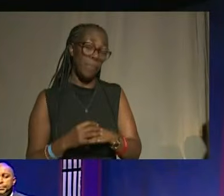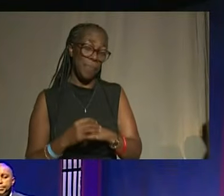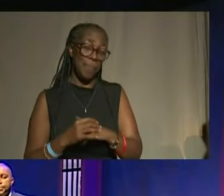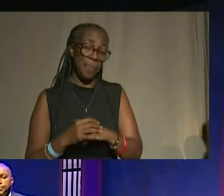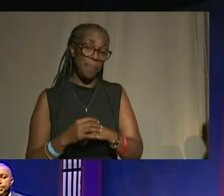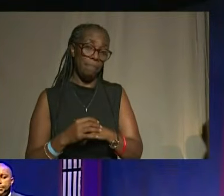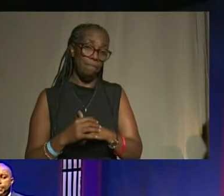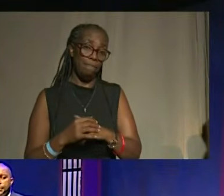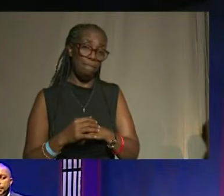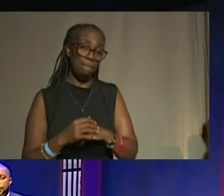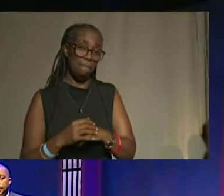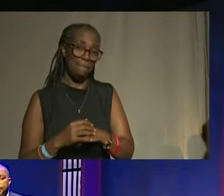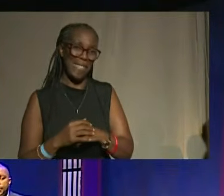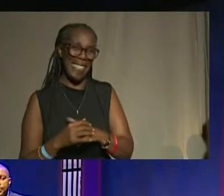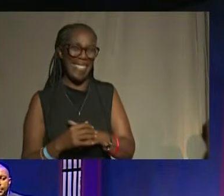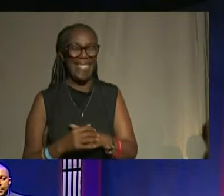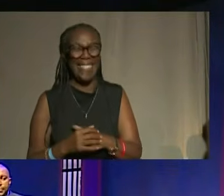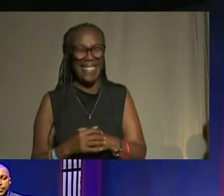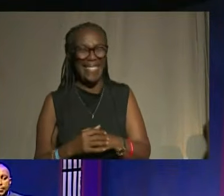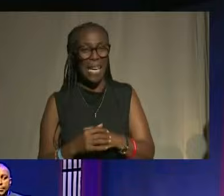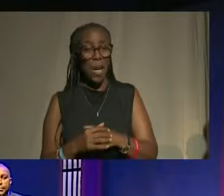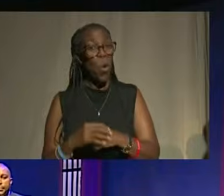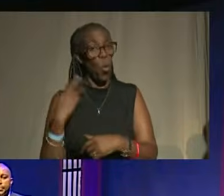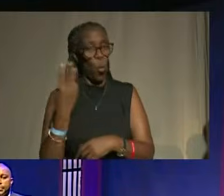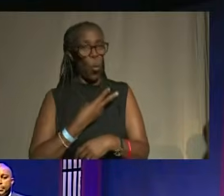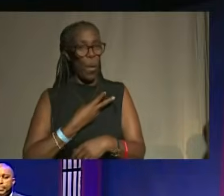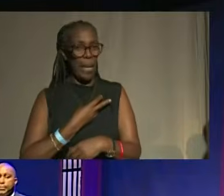Oh, I have more time.